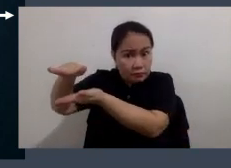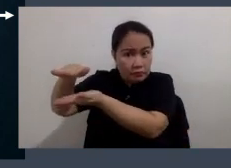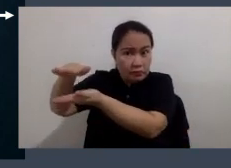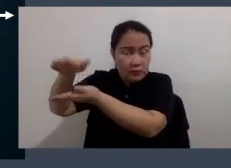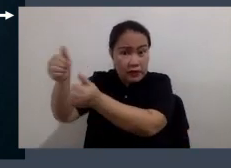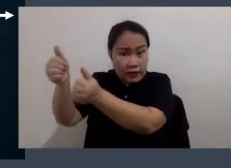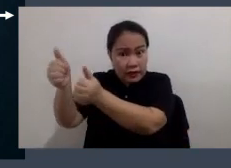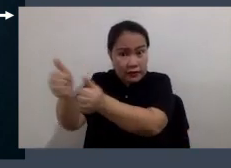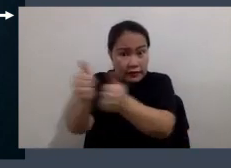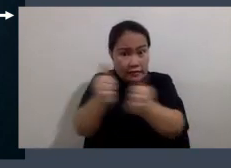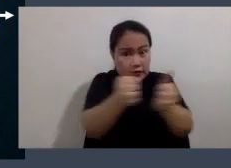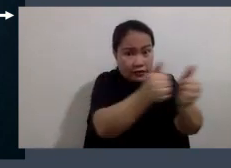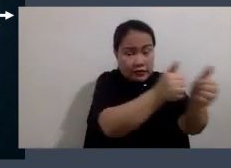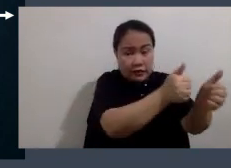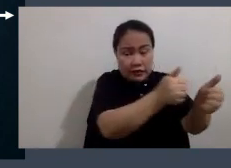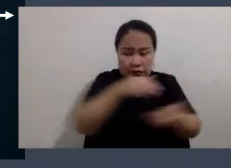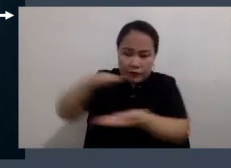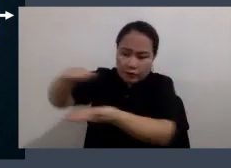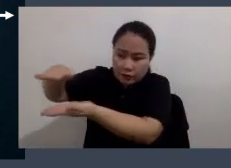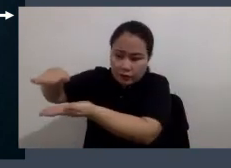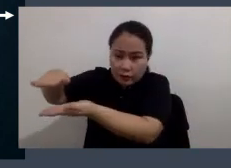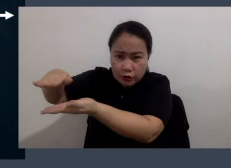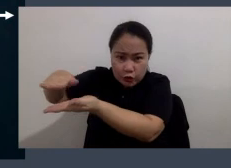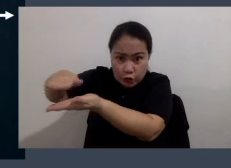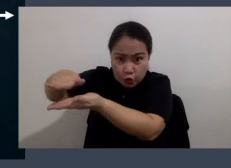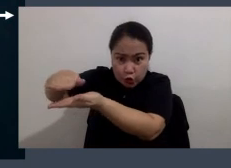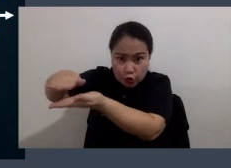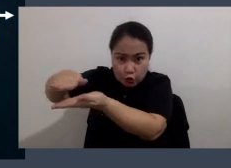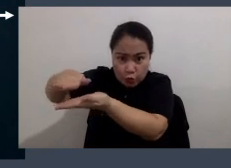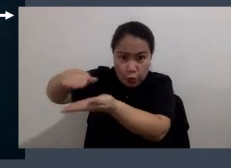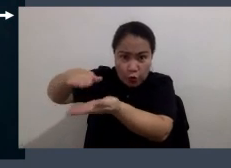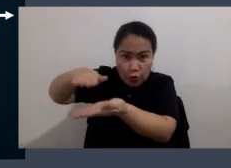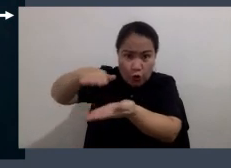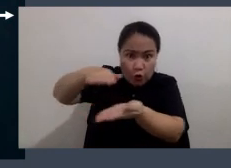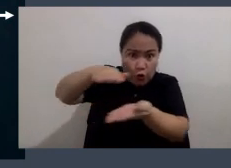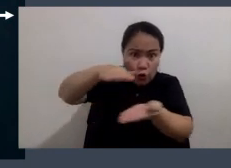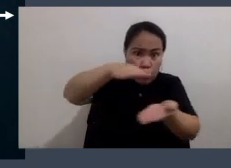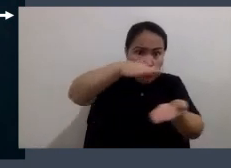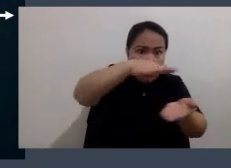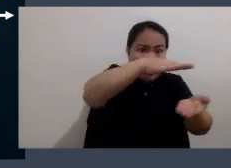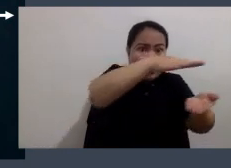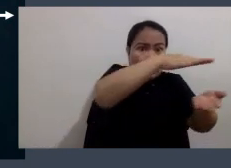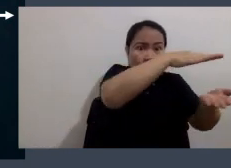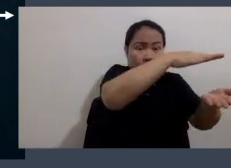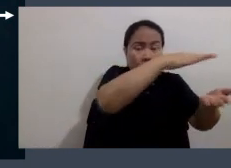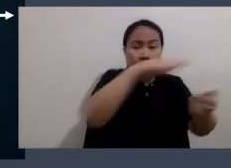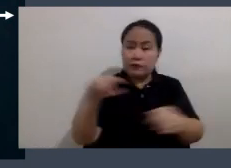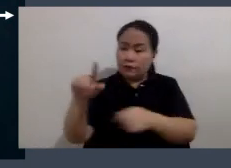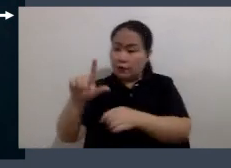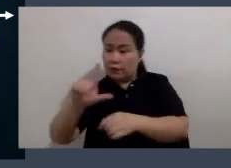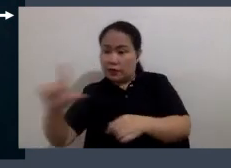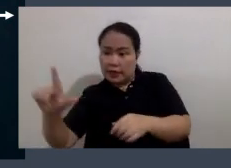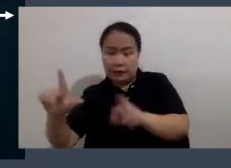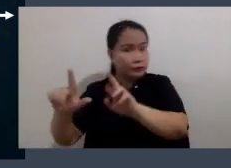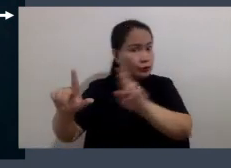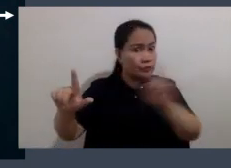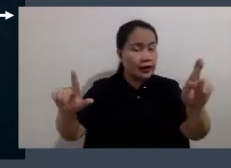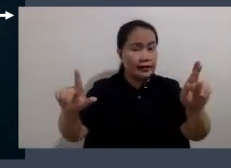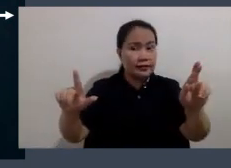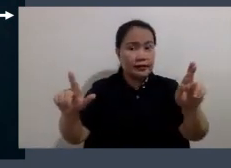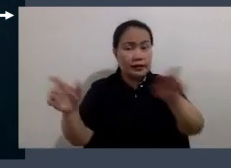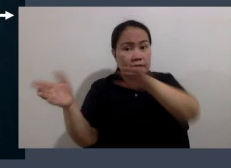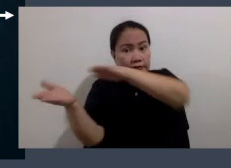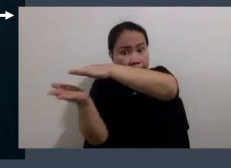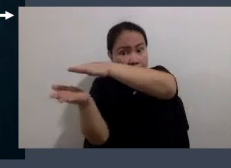is arranged from least to greatest if you are moving from left to right. So